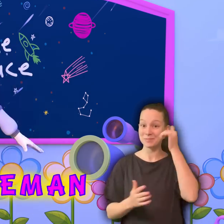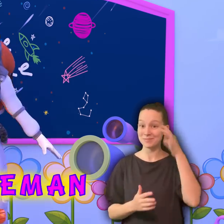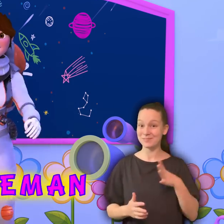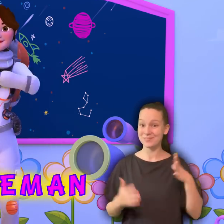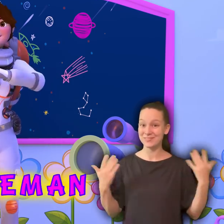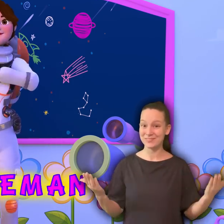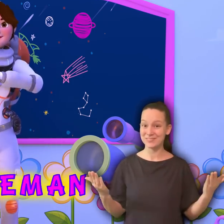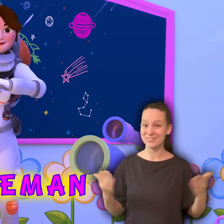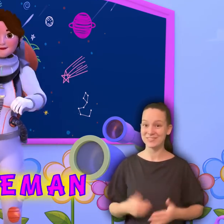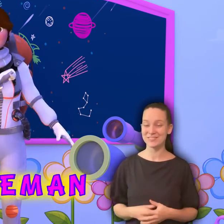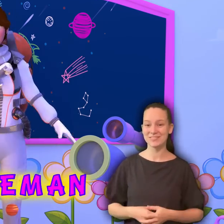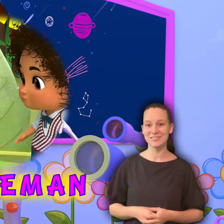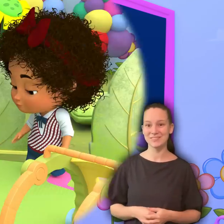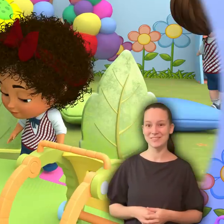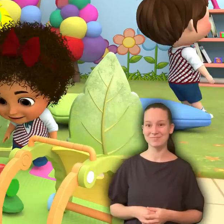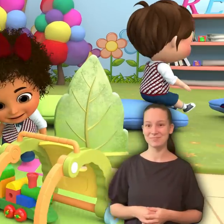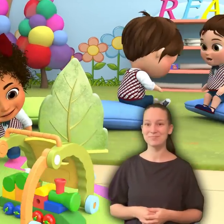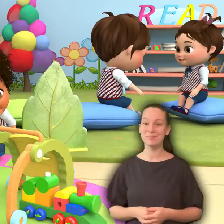I am a Spaceman